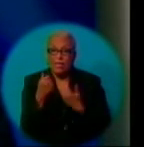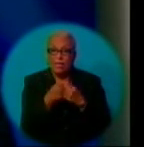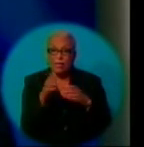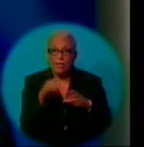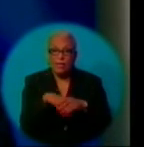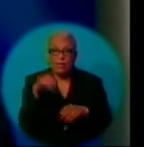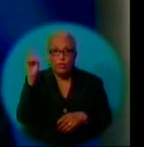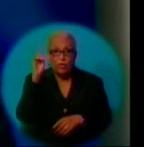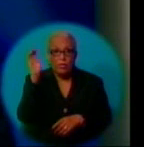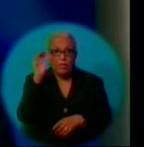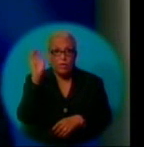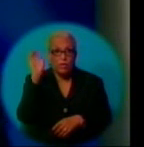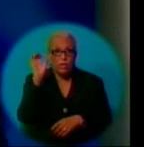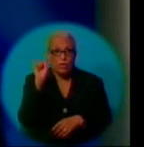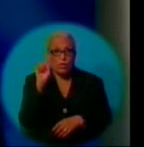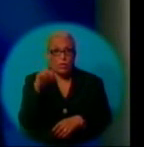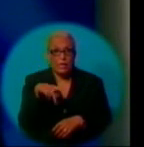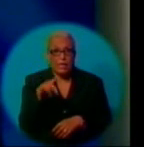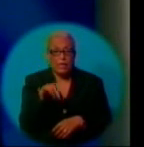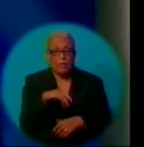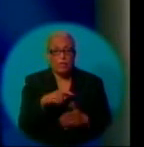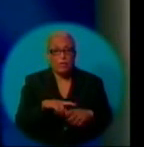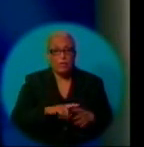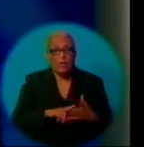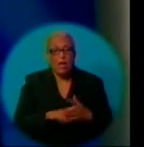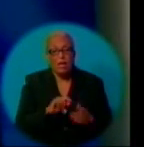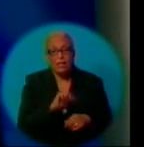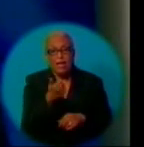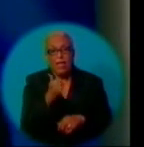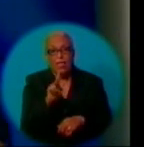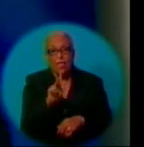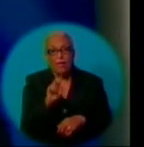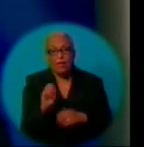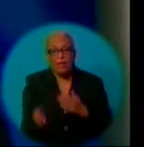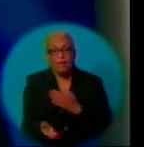Bravo's Chennai Super Kings. That one will be from 10:30 on the same ESPN.